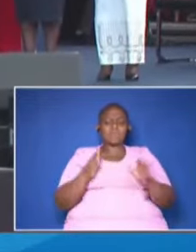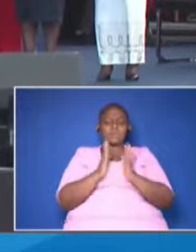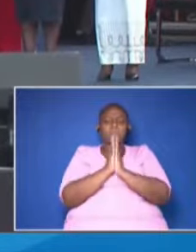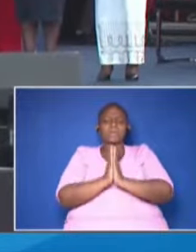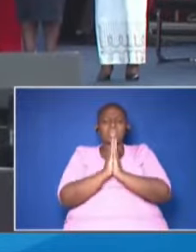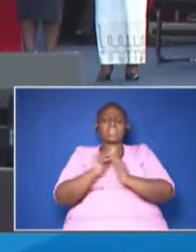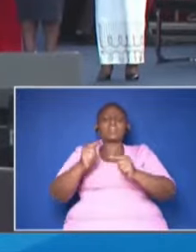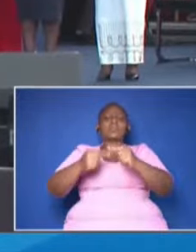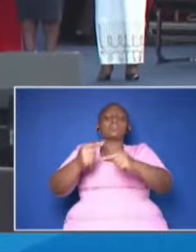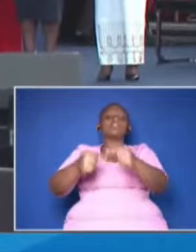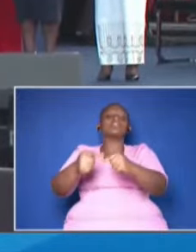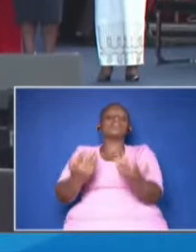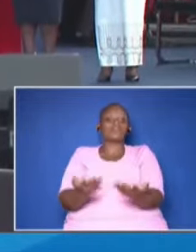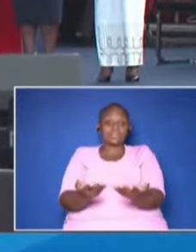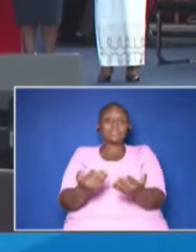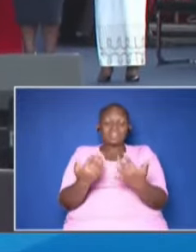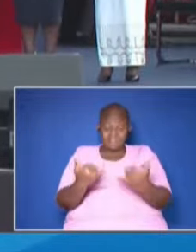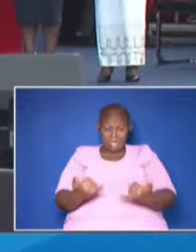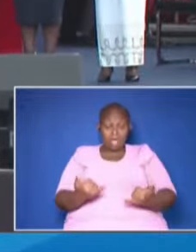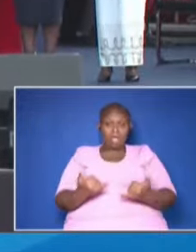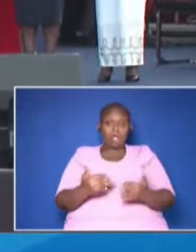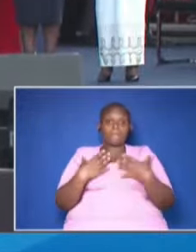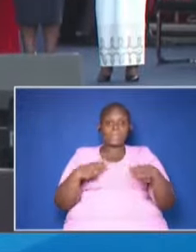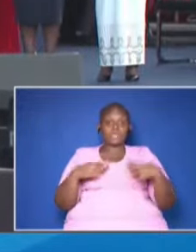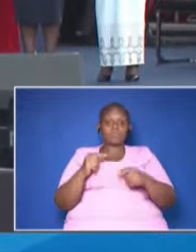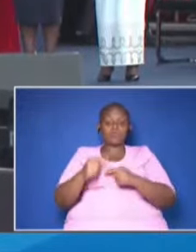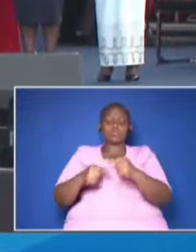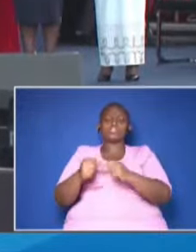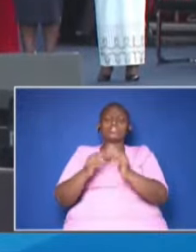inside still continuing in prayer